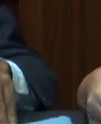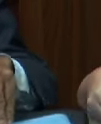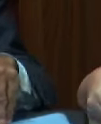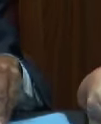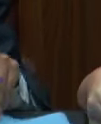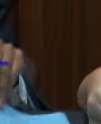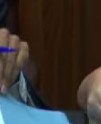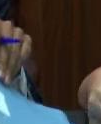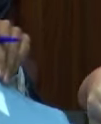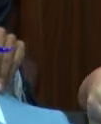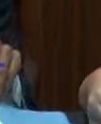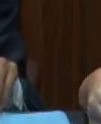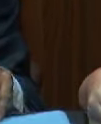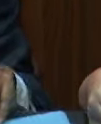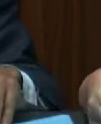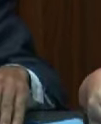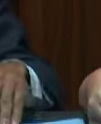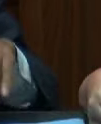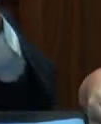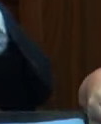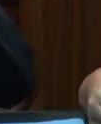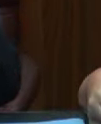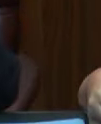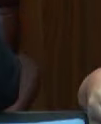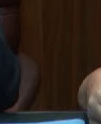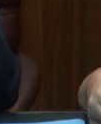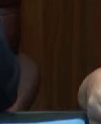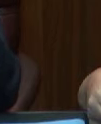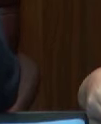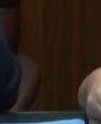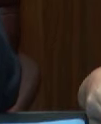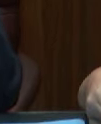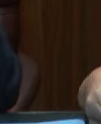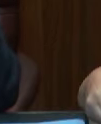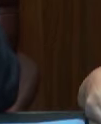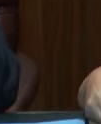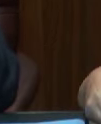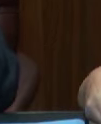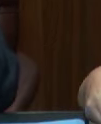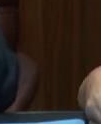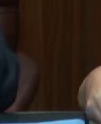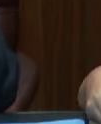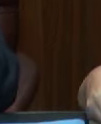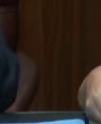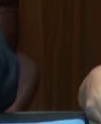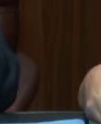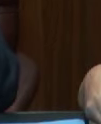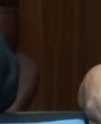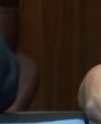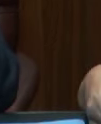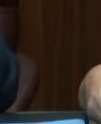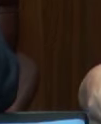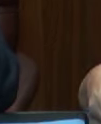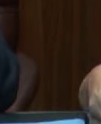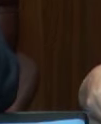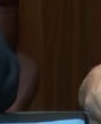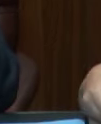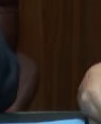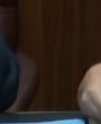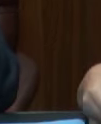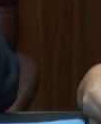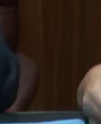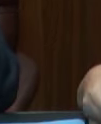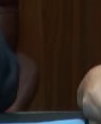Number 14,540, April 8, 2017, to authorize the city manager to lease up to an additional 9